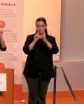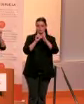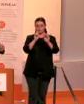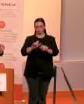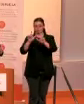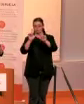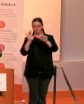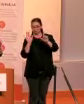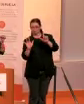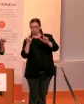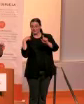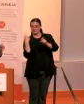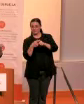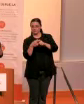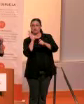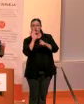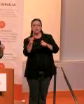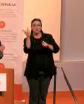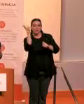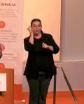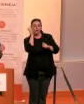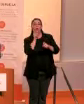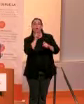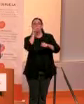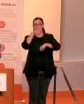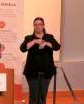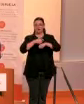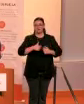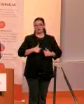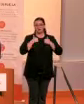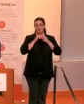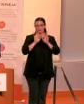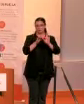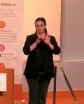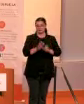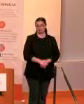it and choose Spanish, you will hear real-time live interpretation.